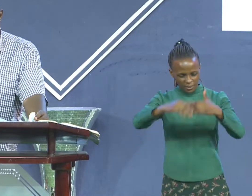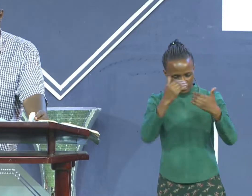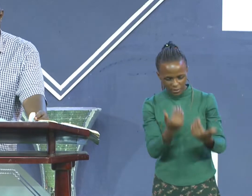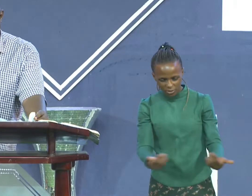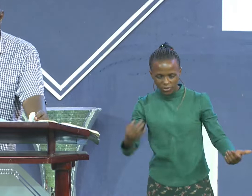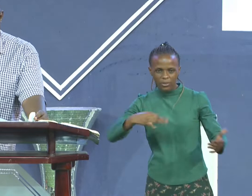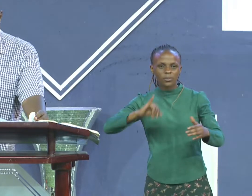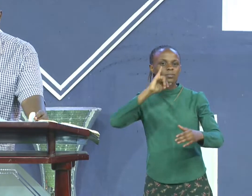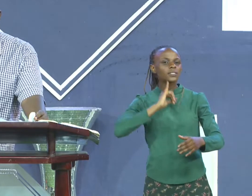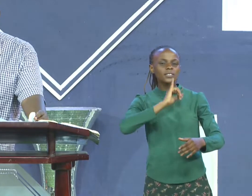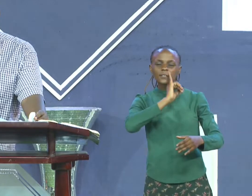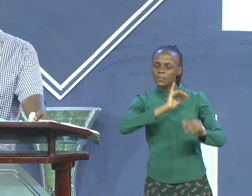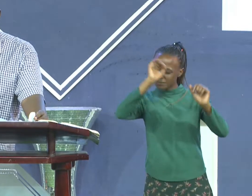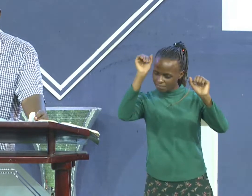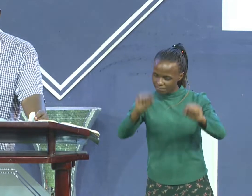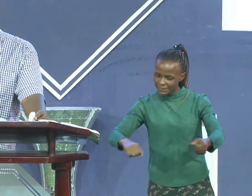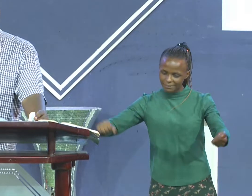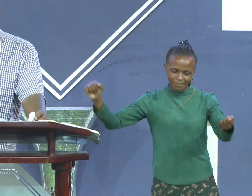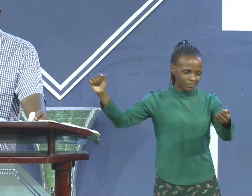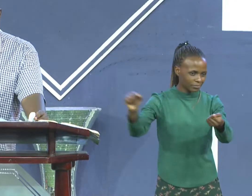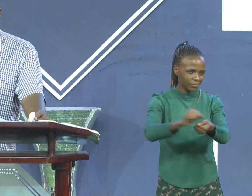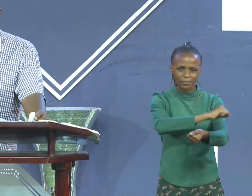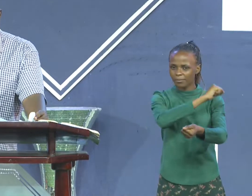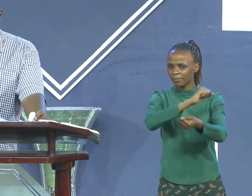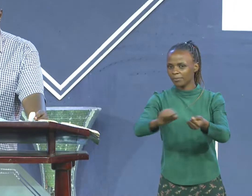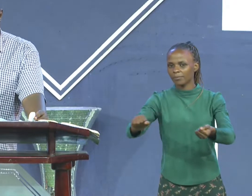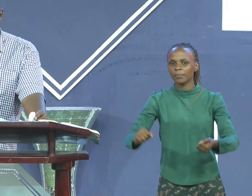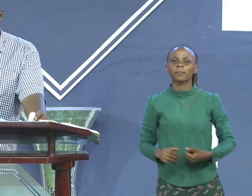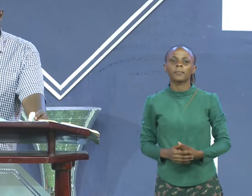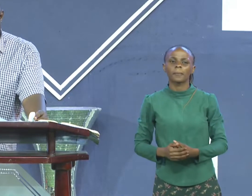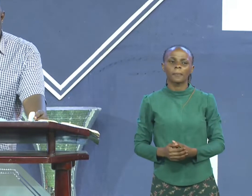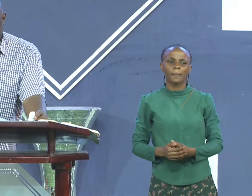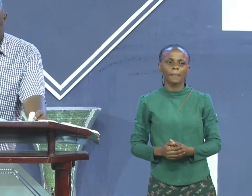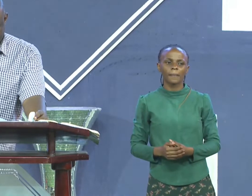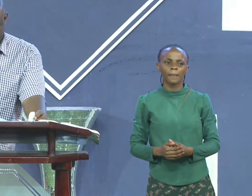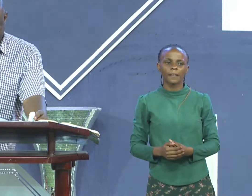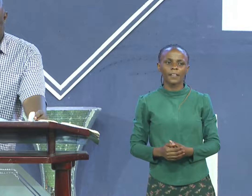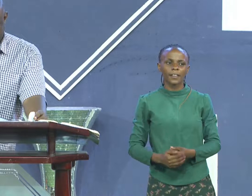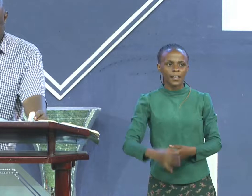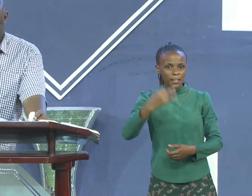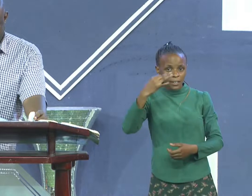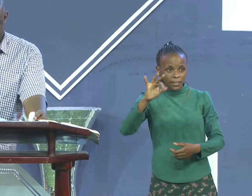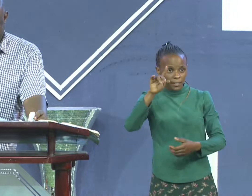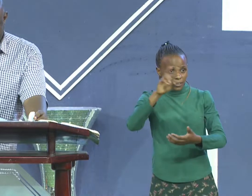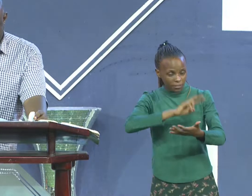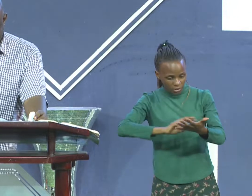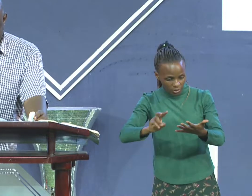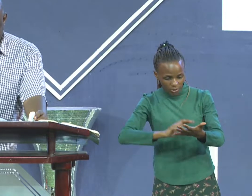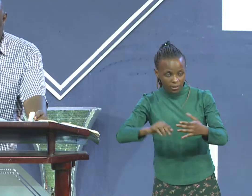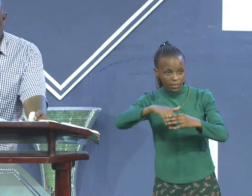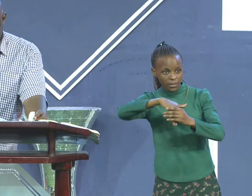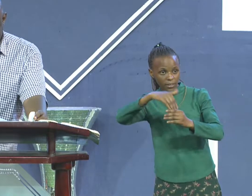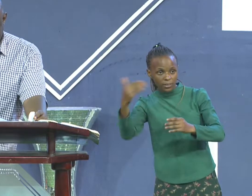were supposed to destroy. Ng'abaana ba Isirayiri balina okulizikiriza. If you go to Exodus